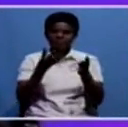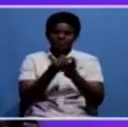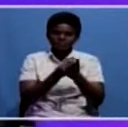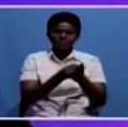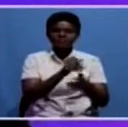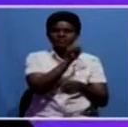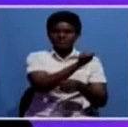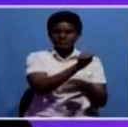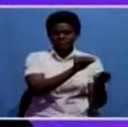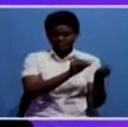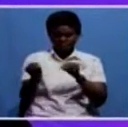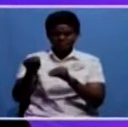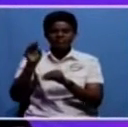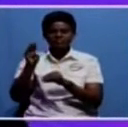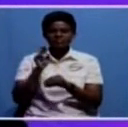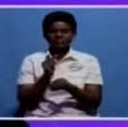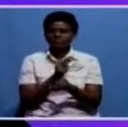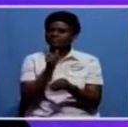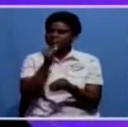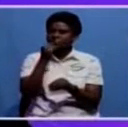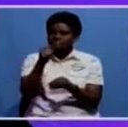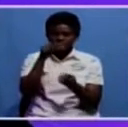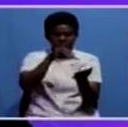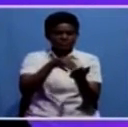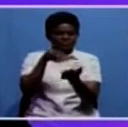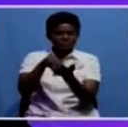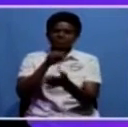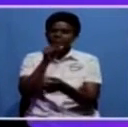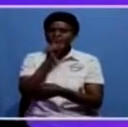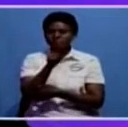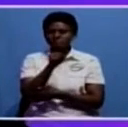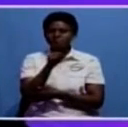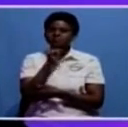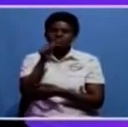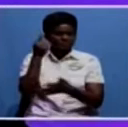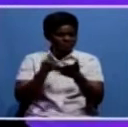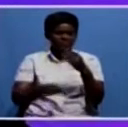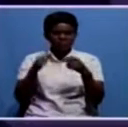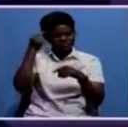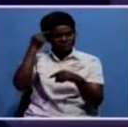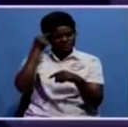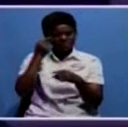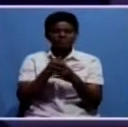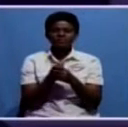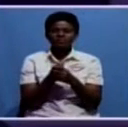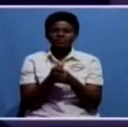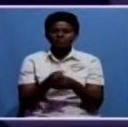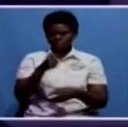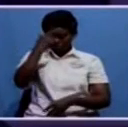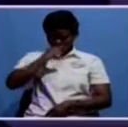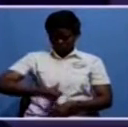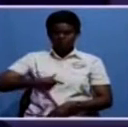to B, we are not saying that some of those cases are not real. That's not what government is saying. An individual owning 49 houses